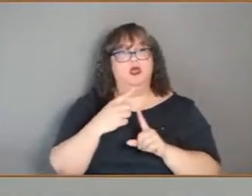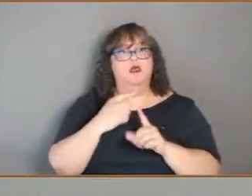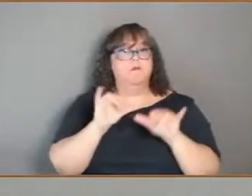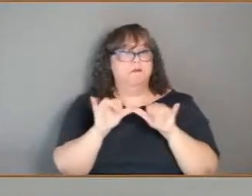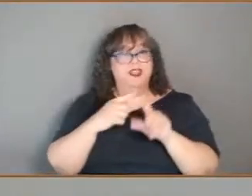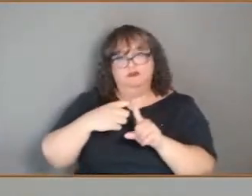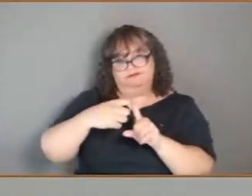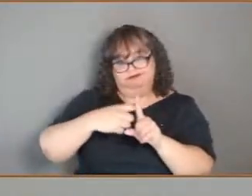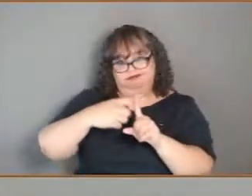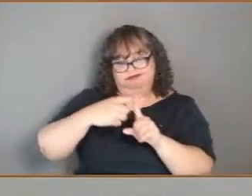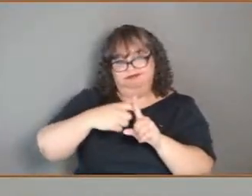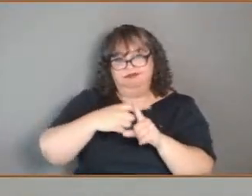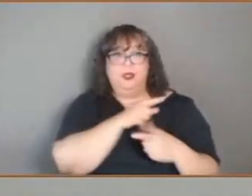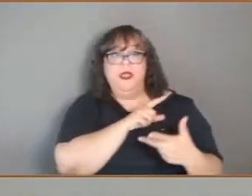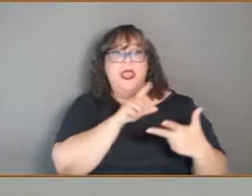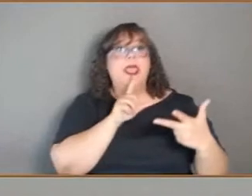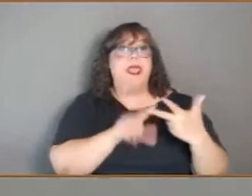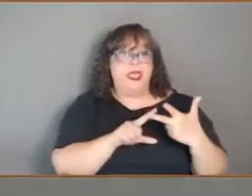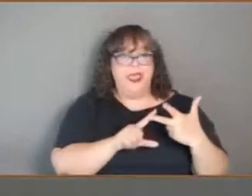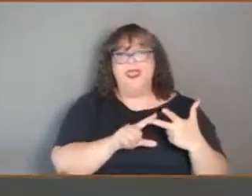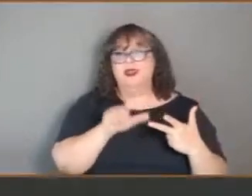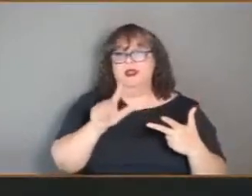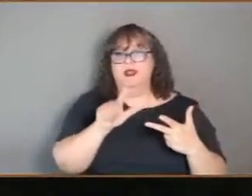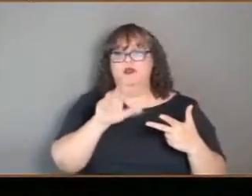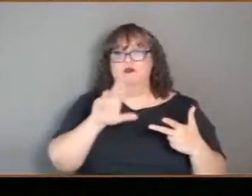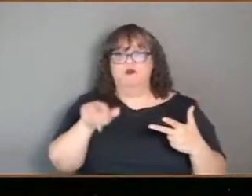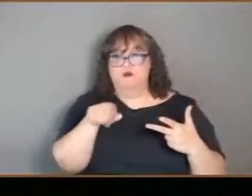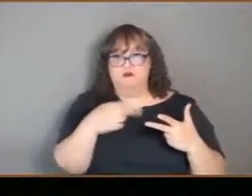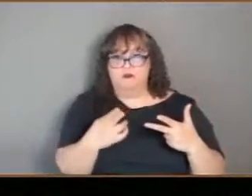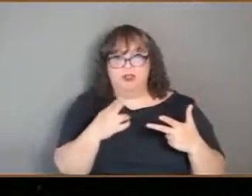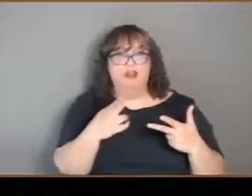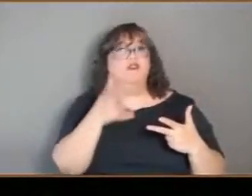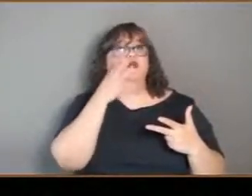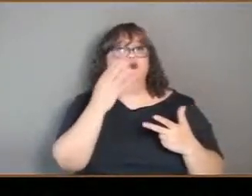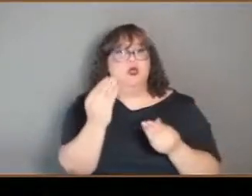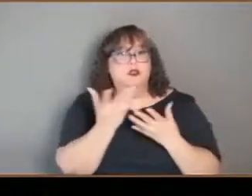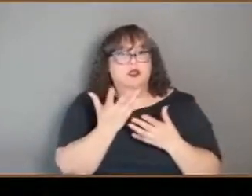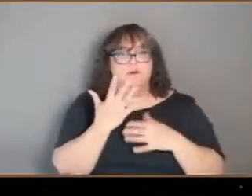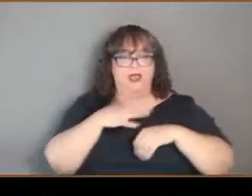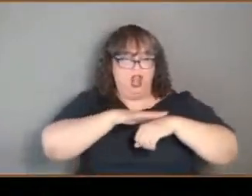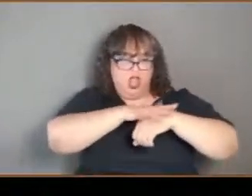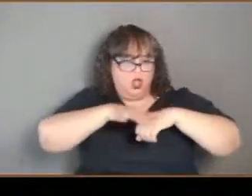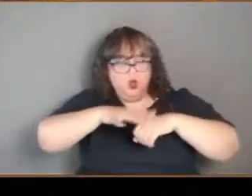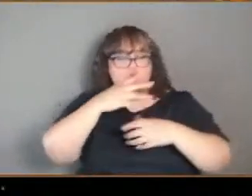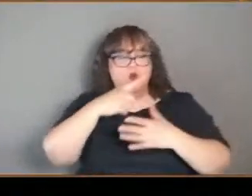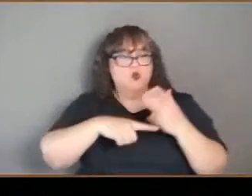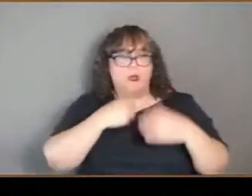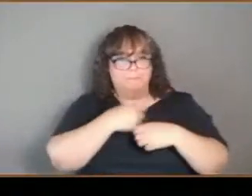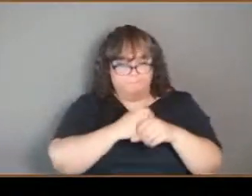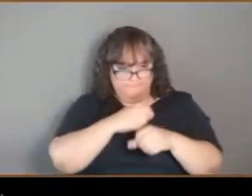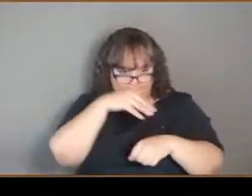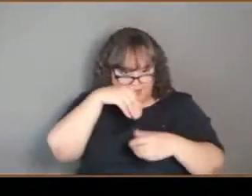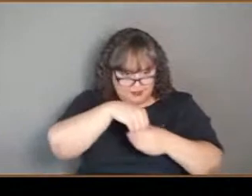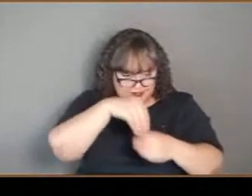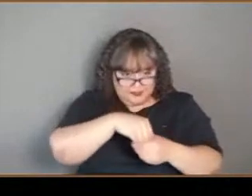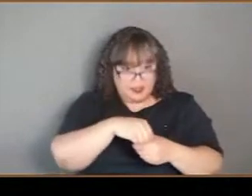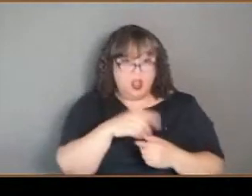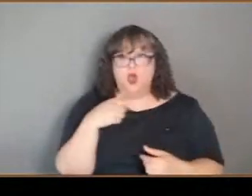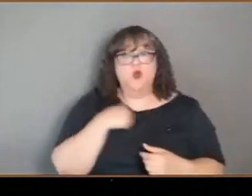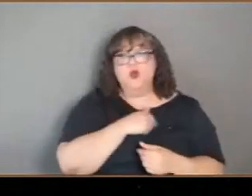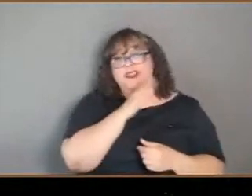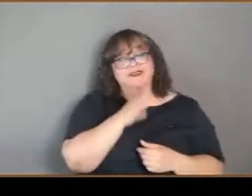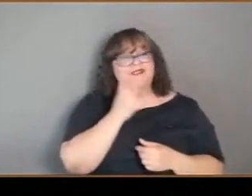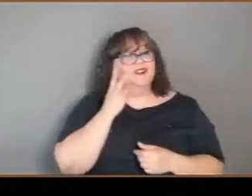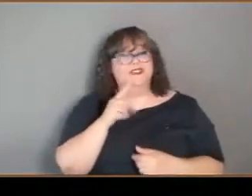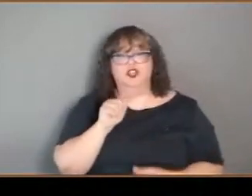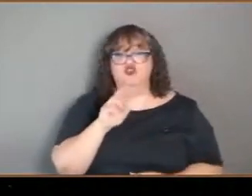measure the composition of the surfaces. We really have never seen Trojan asteroids up close before, and